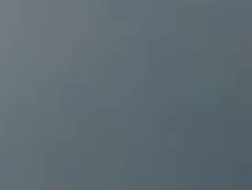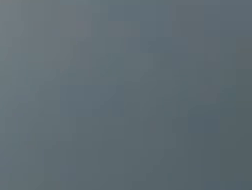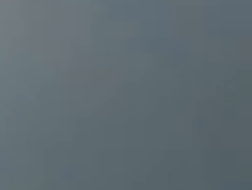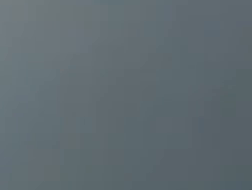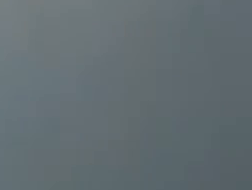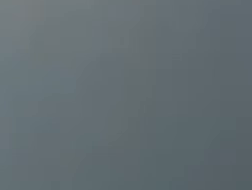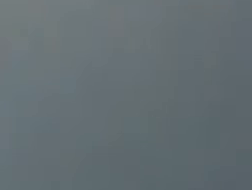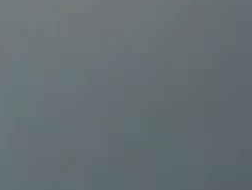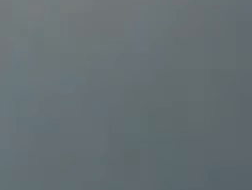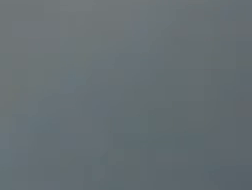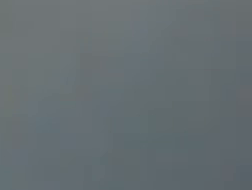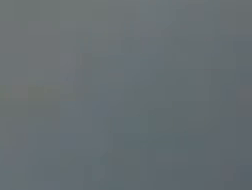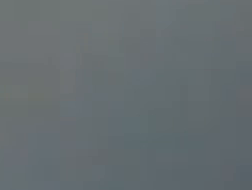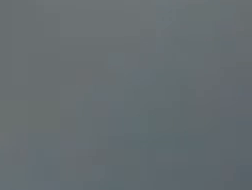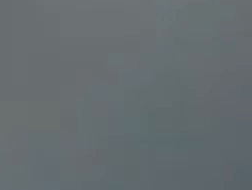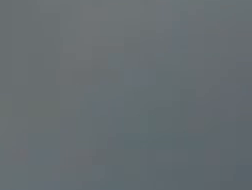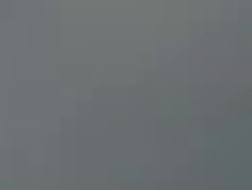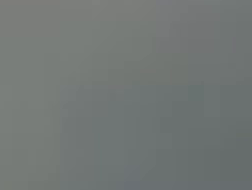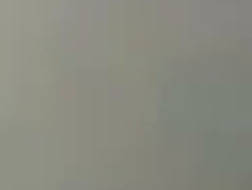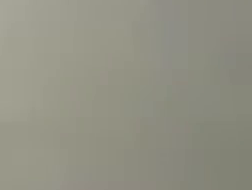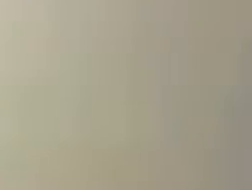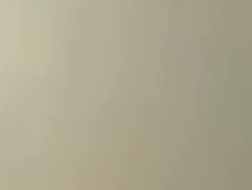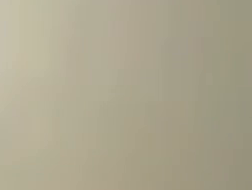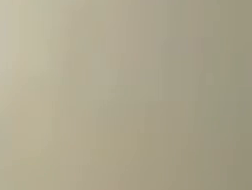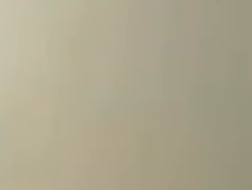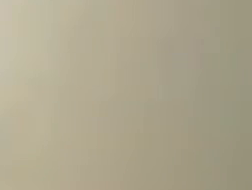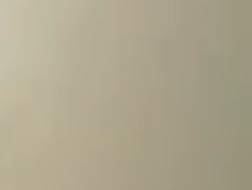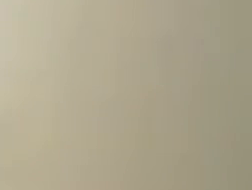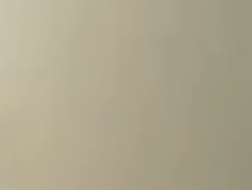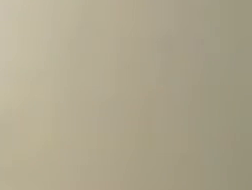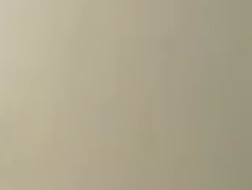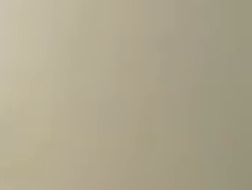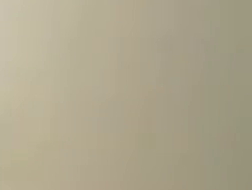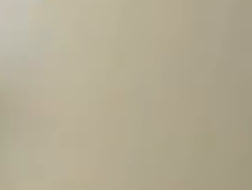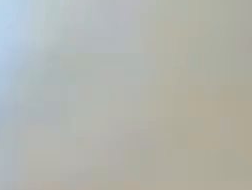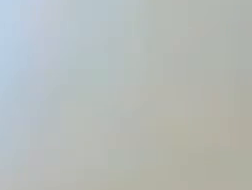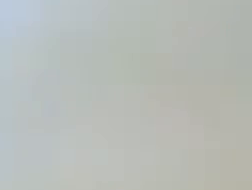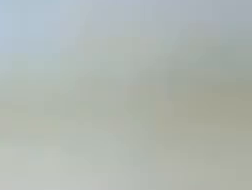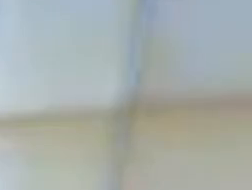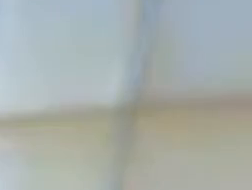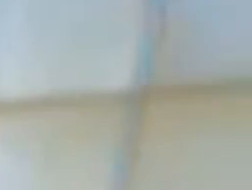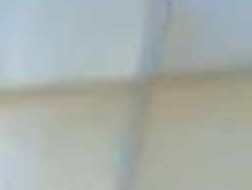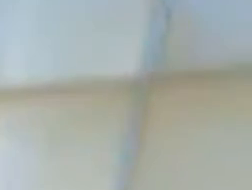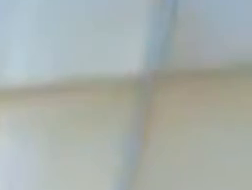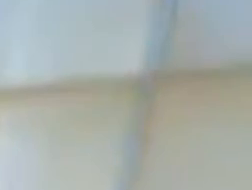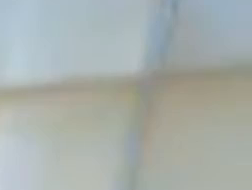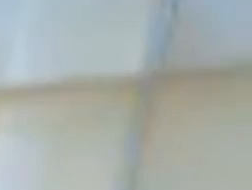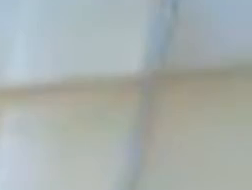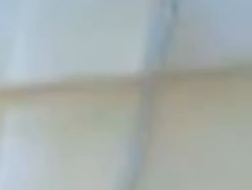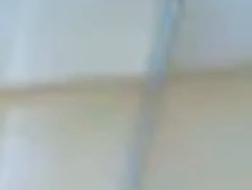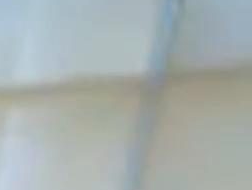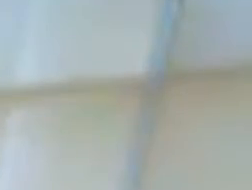have our telehealth suites, where we bring our experts in the UAB Lakeshore Research Collaborative to the screens of people across the